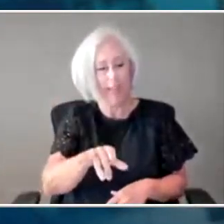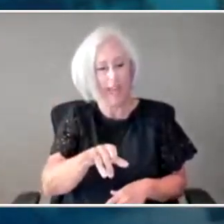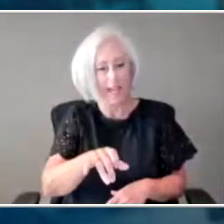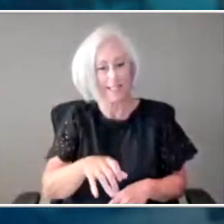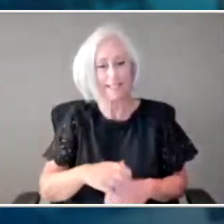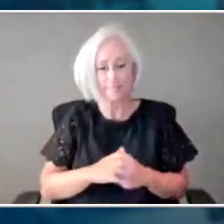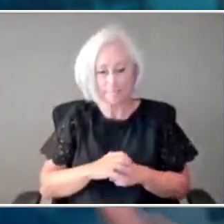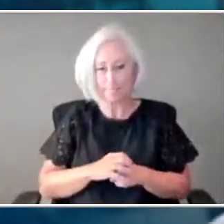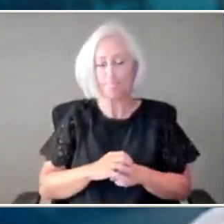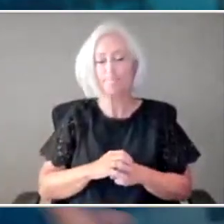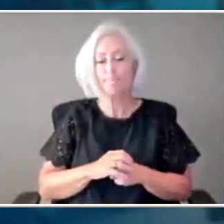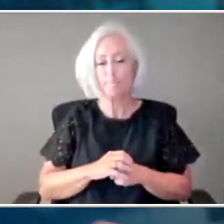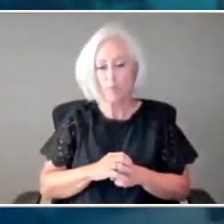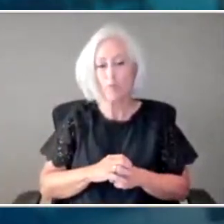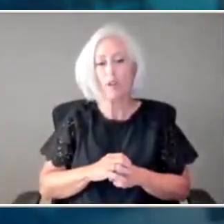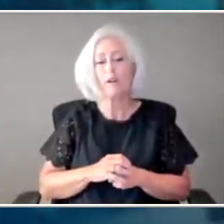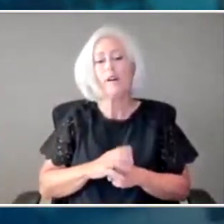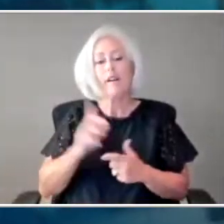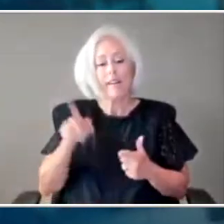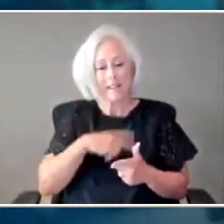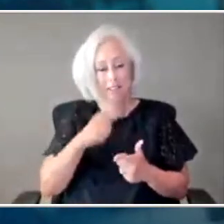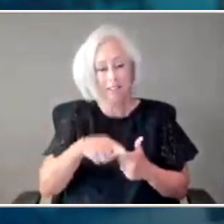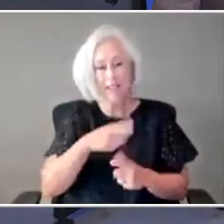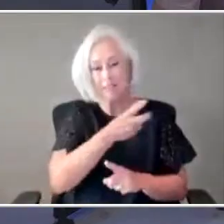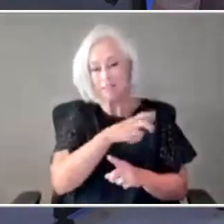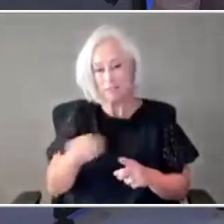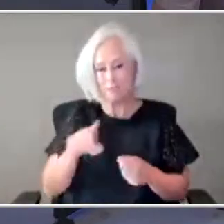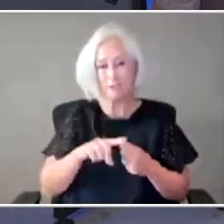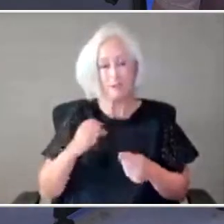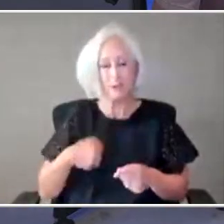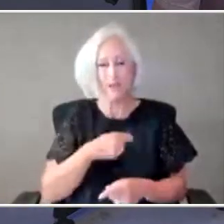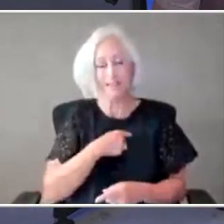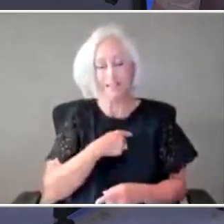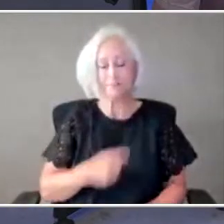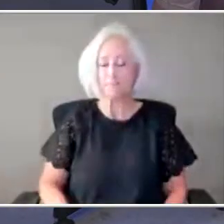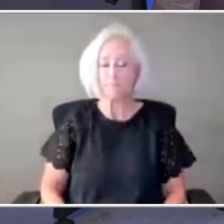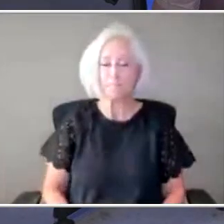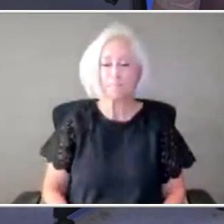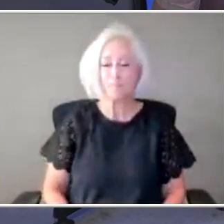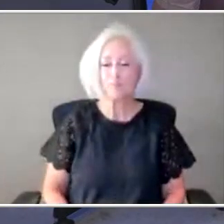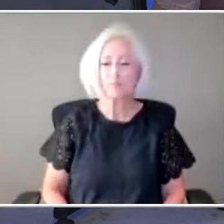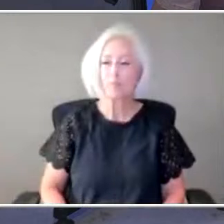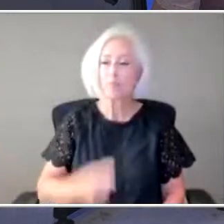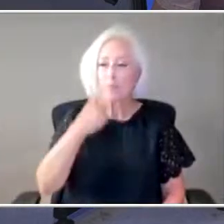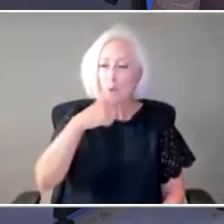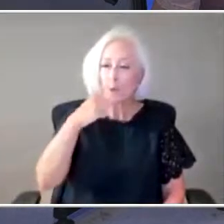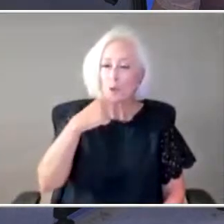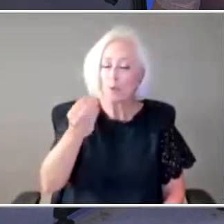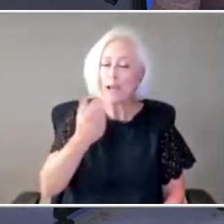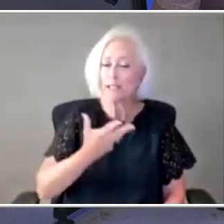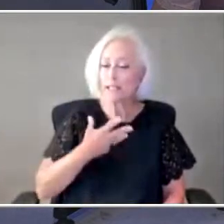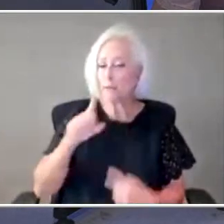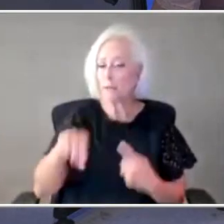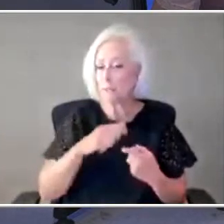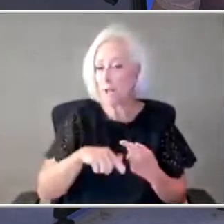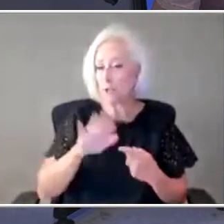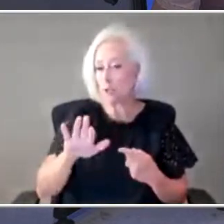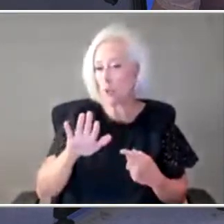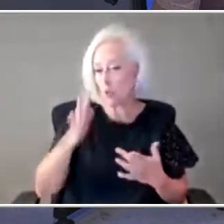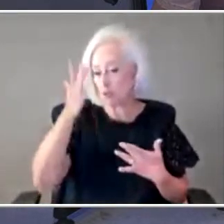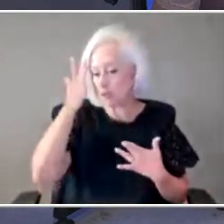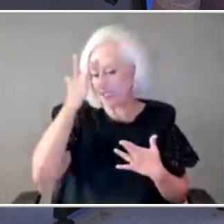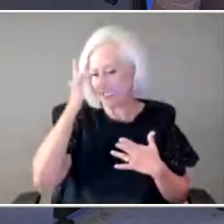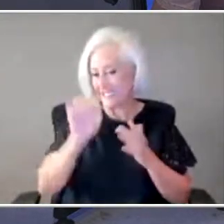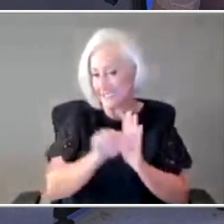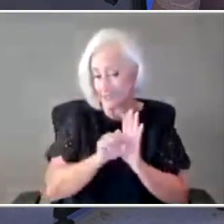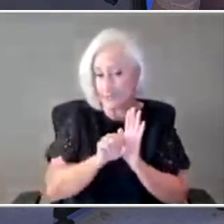room, and then they get routed through to us. So let's talk a little bit more about those symptoms, those vague symptoms, because